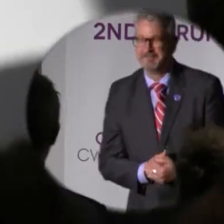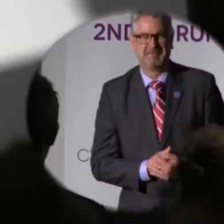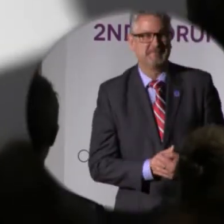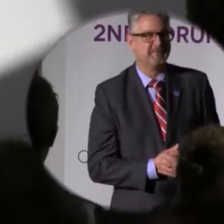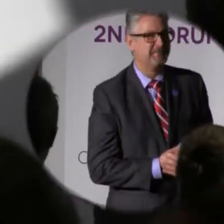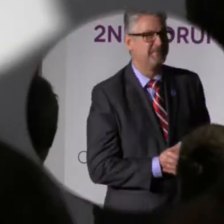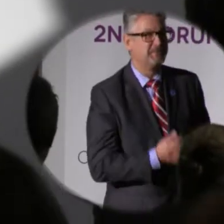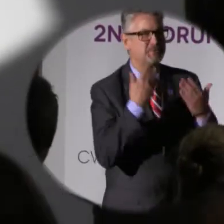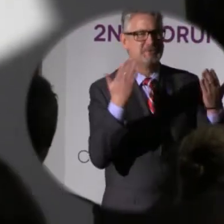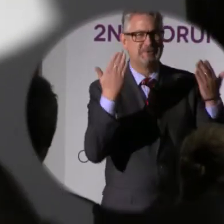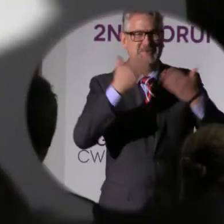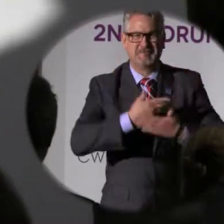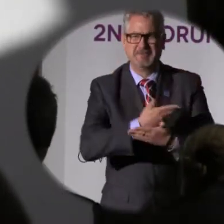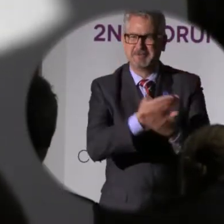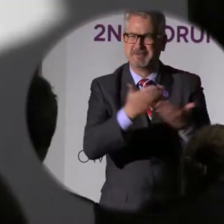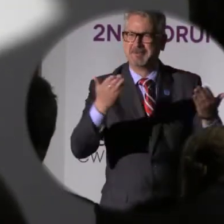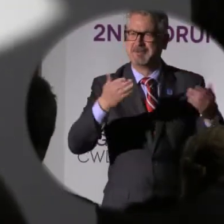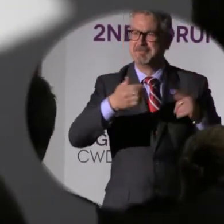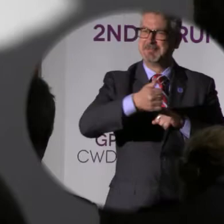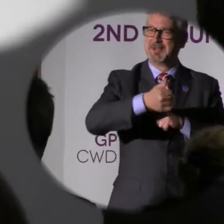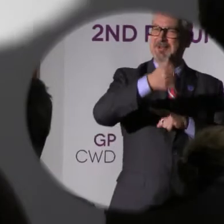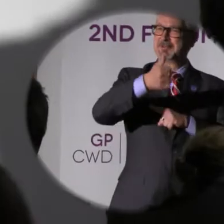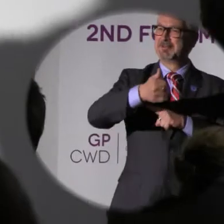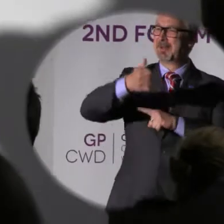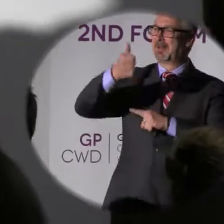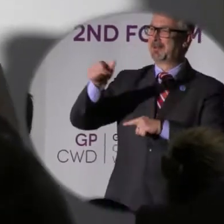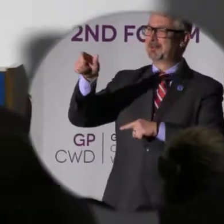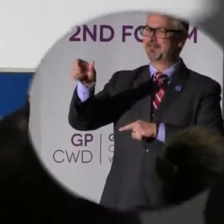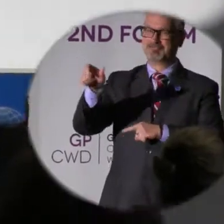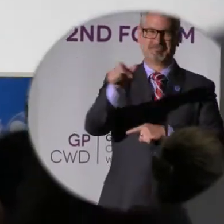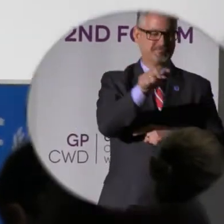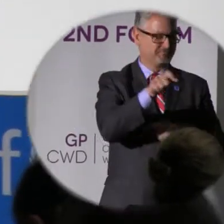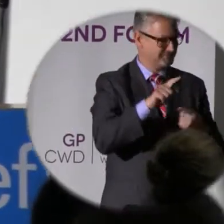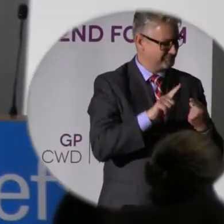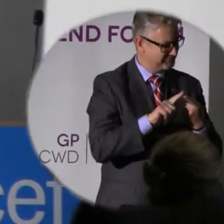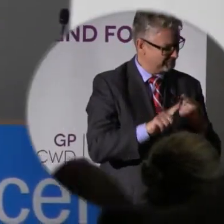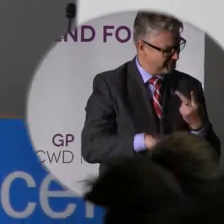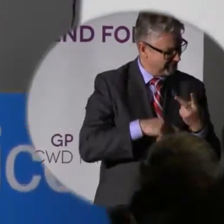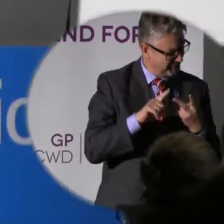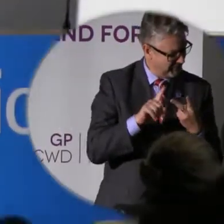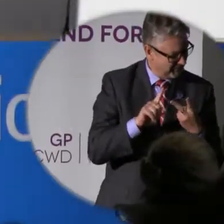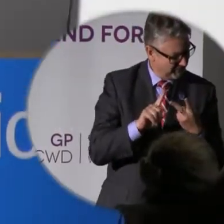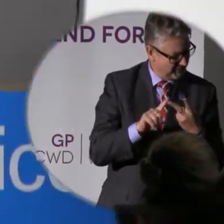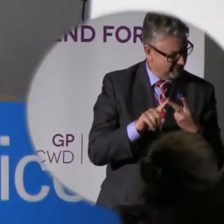Thank you so much. And good evening to you all. Excellencies,